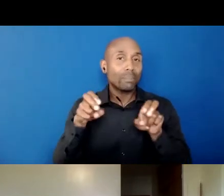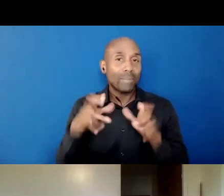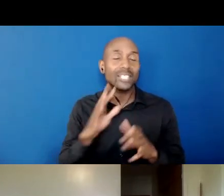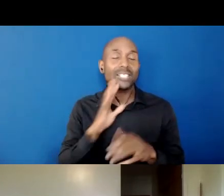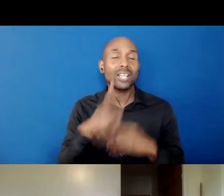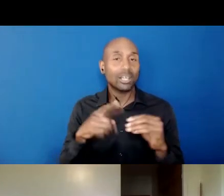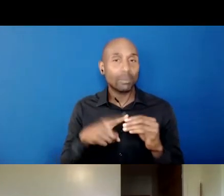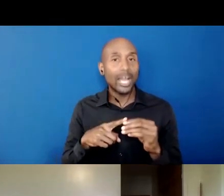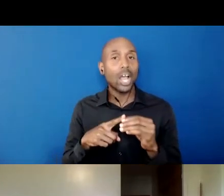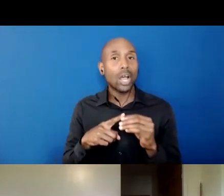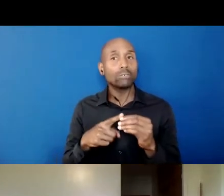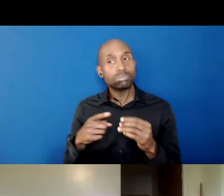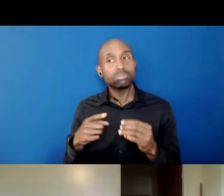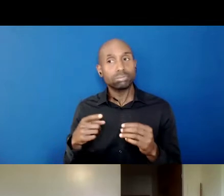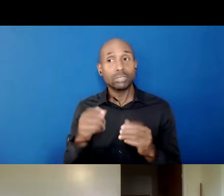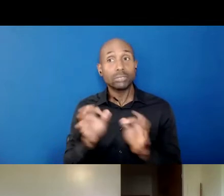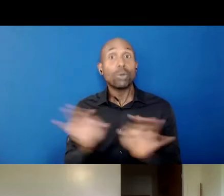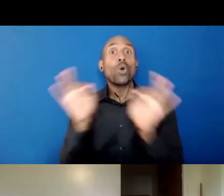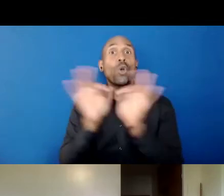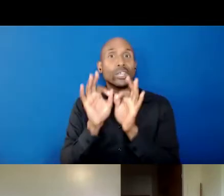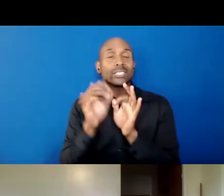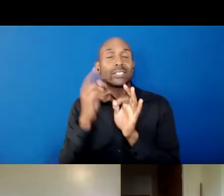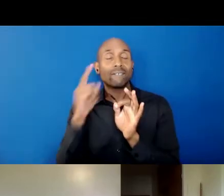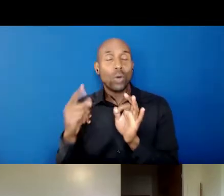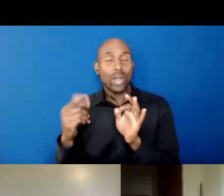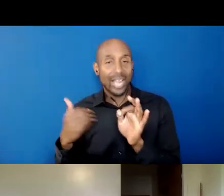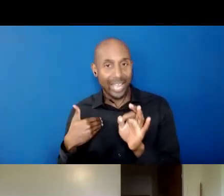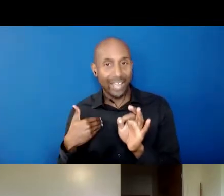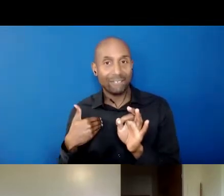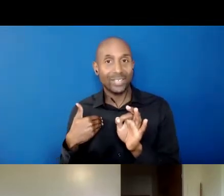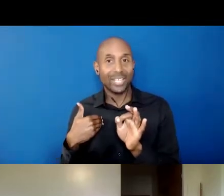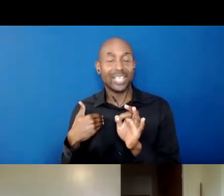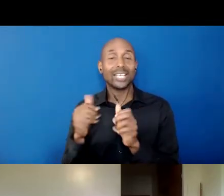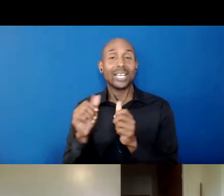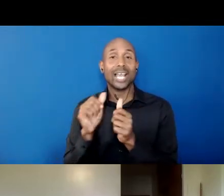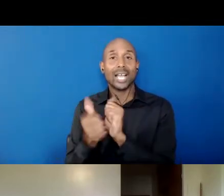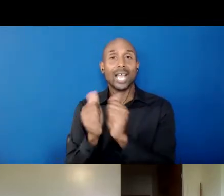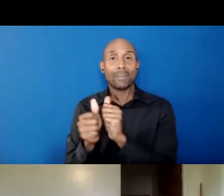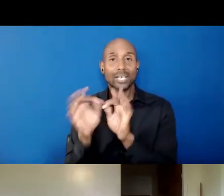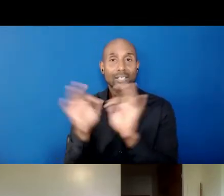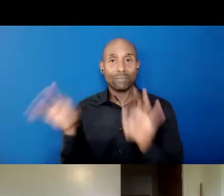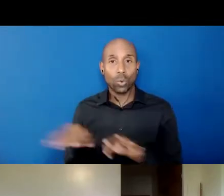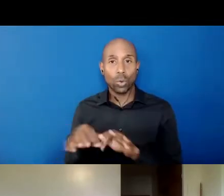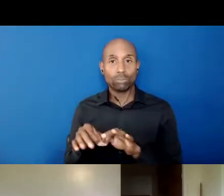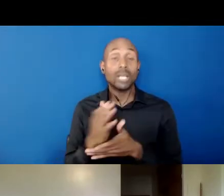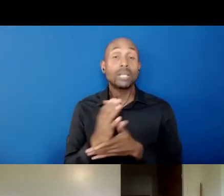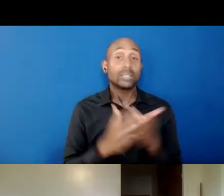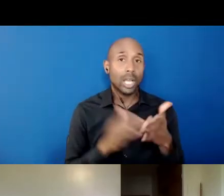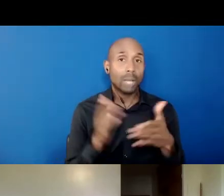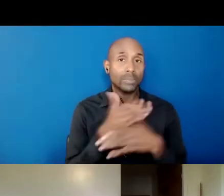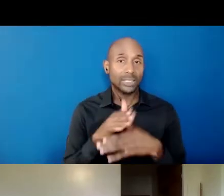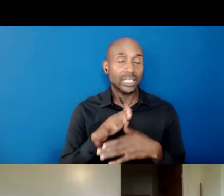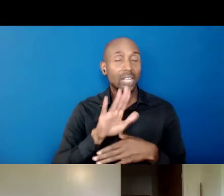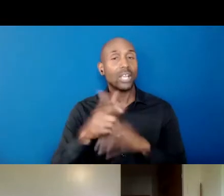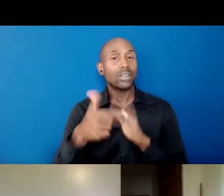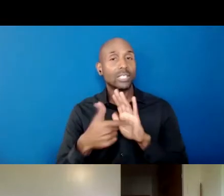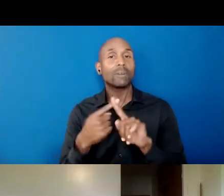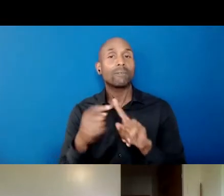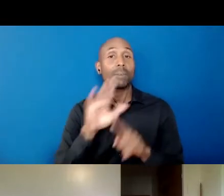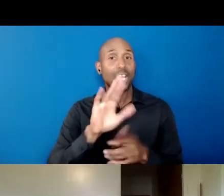forms, and some even shared examples that they use in their universities. So this